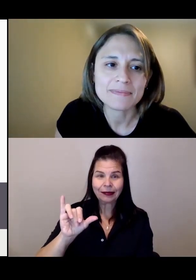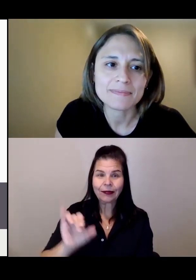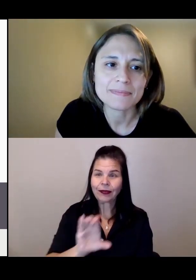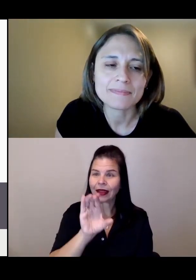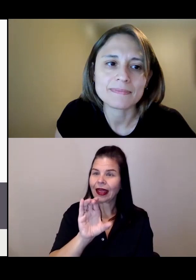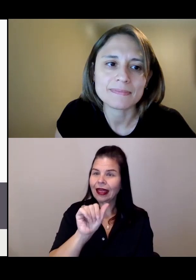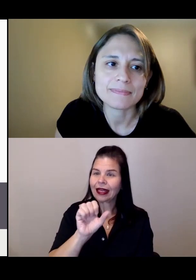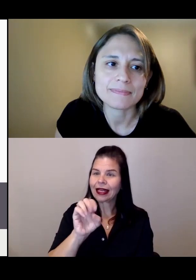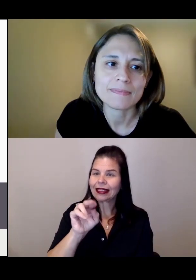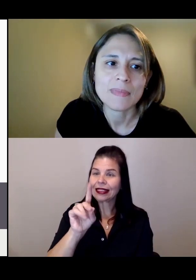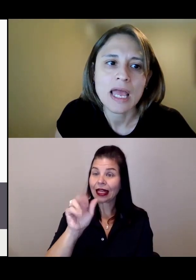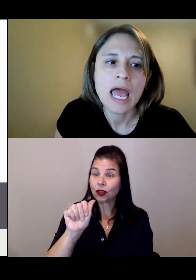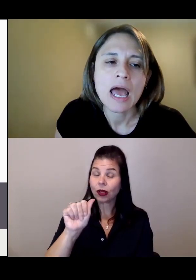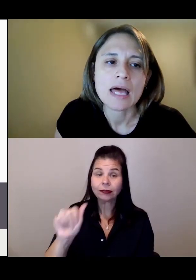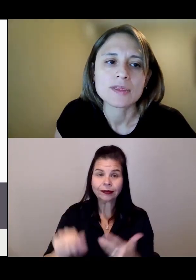Cassandra,